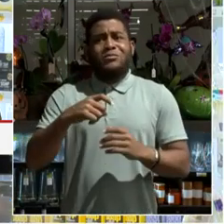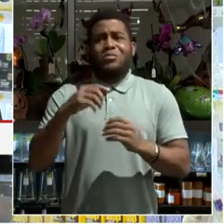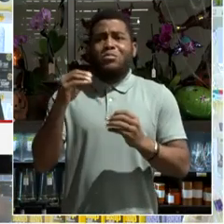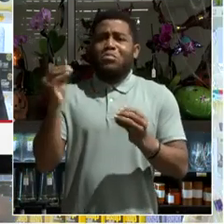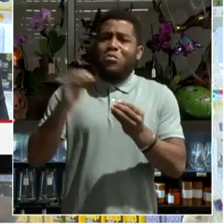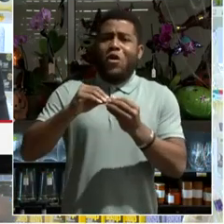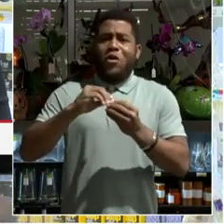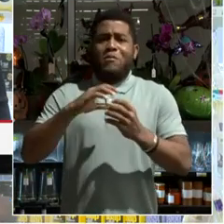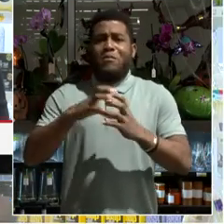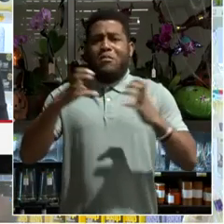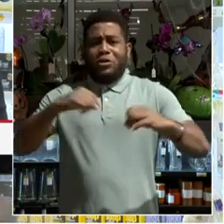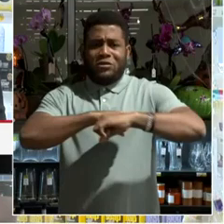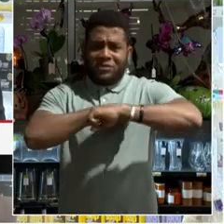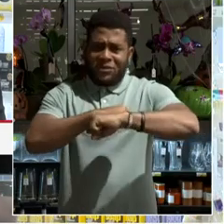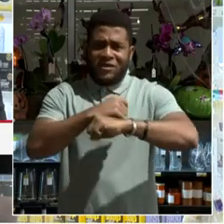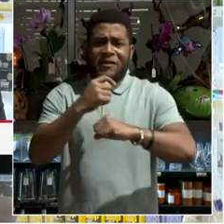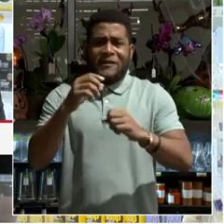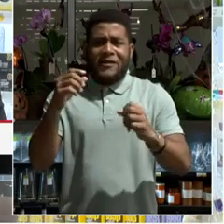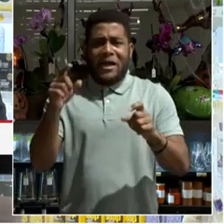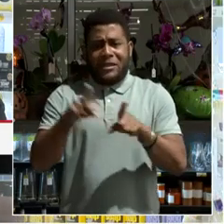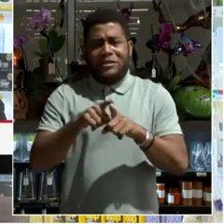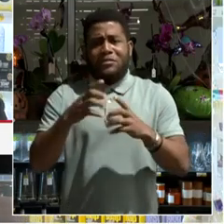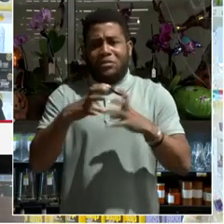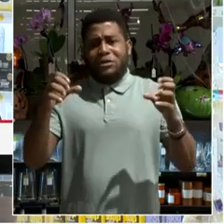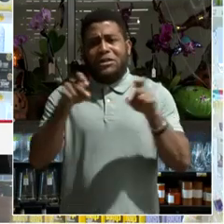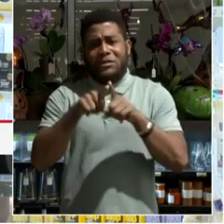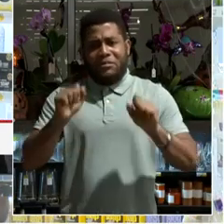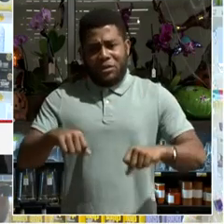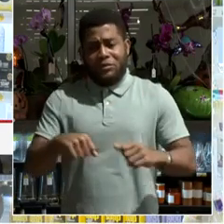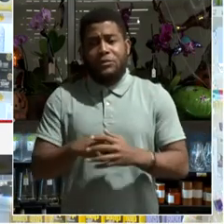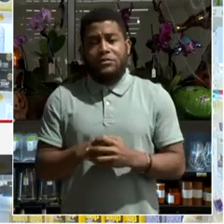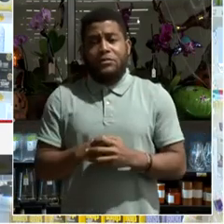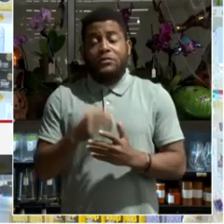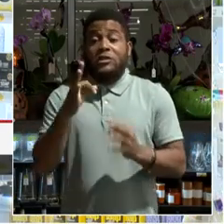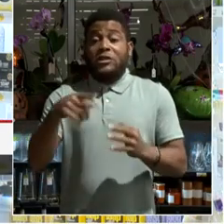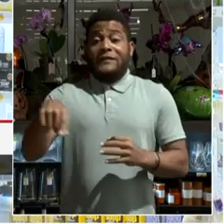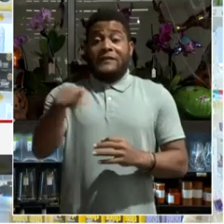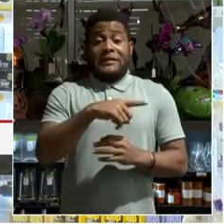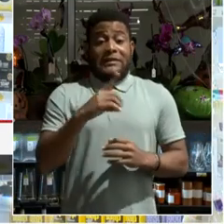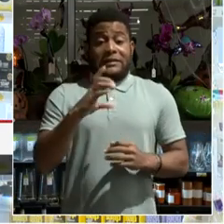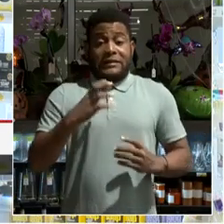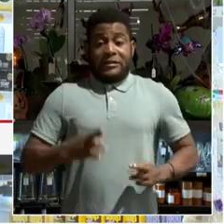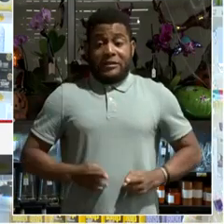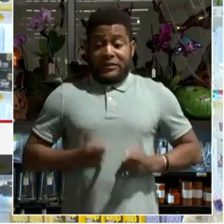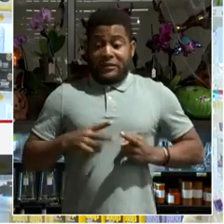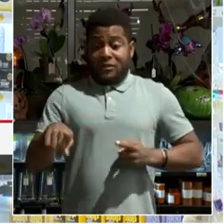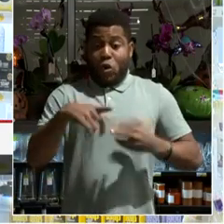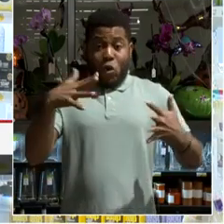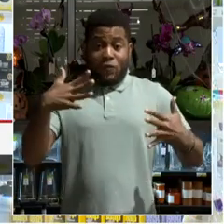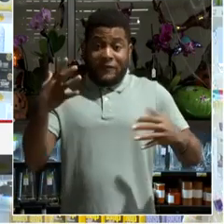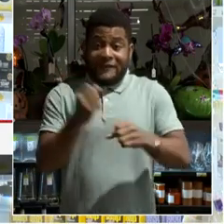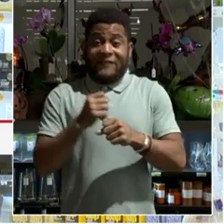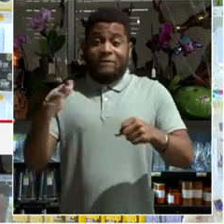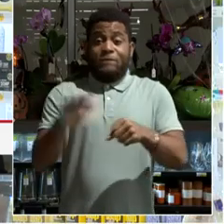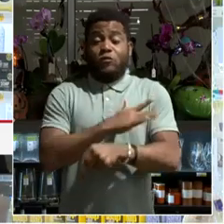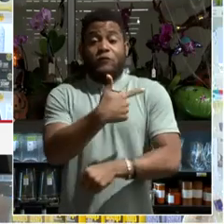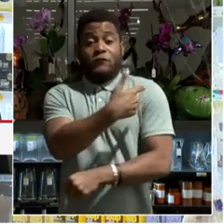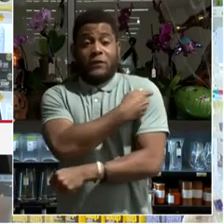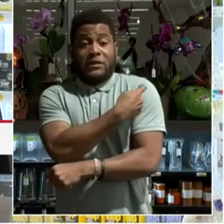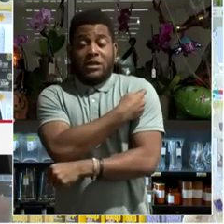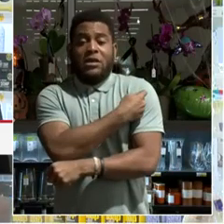So now for our residents who are already fully vaccinated, we want to make sure they understand how